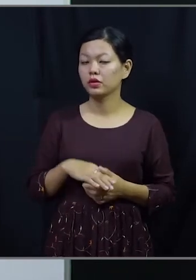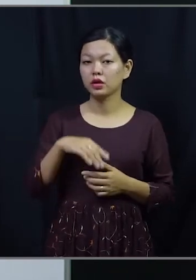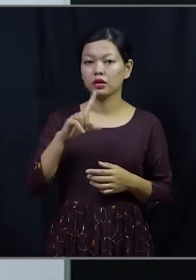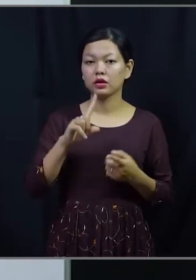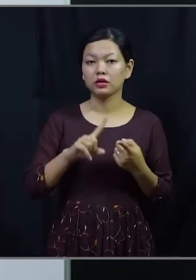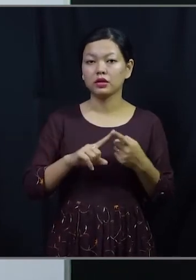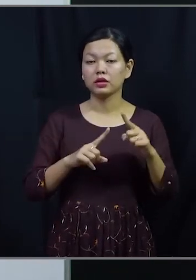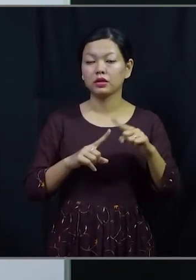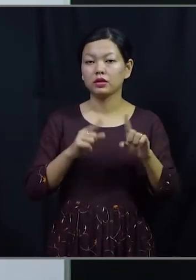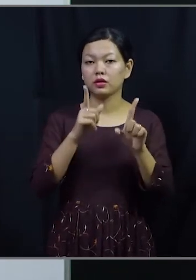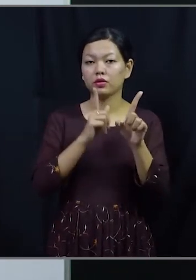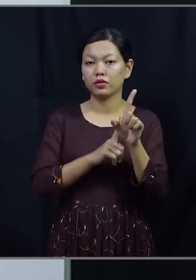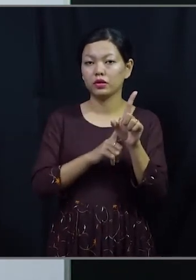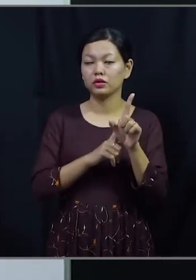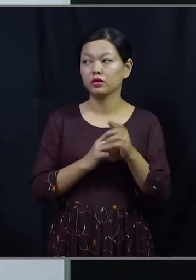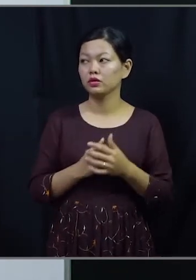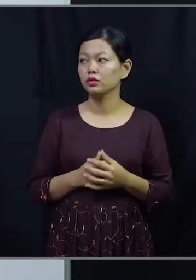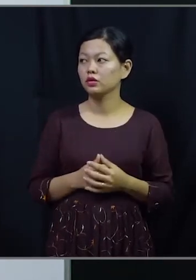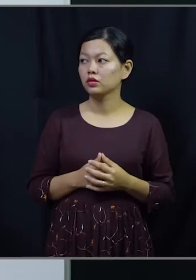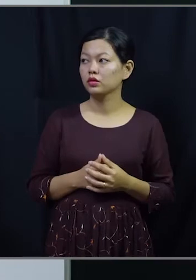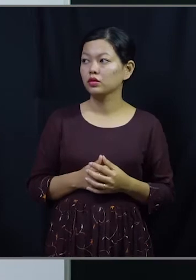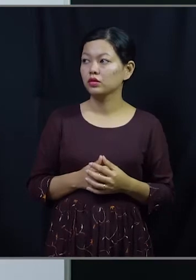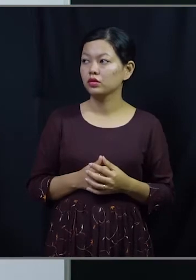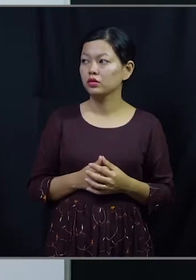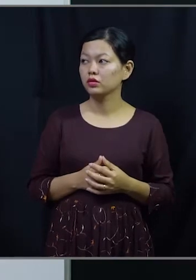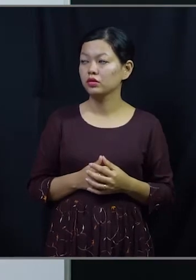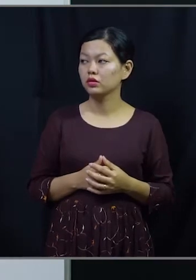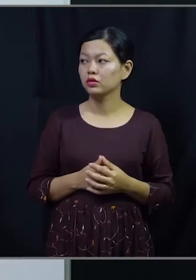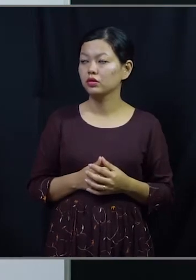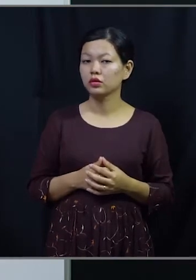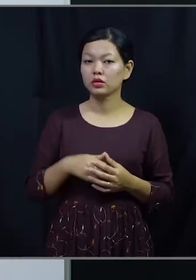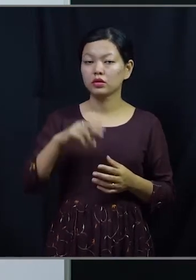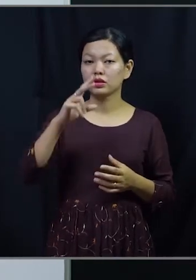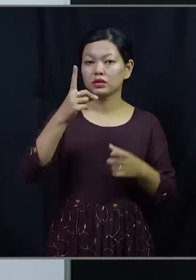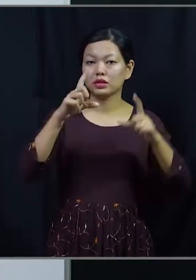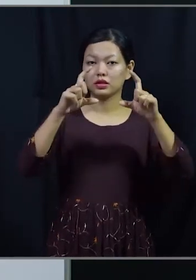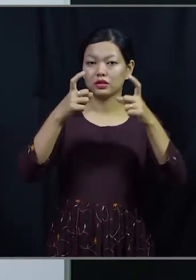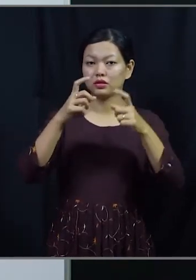y belongs to, we have to take it from the second set. What is our second set?